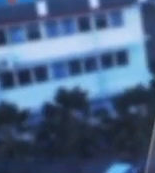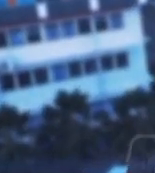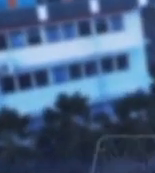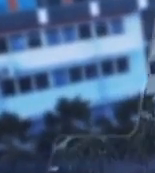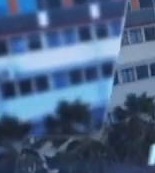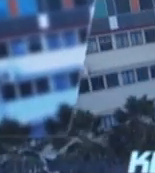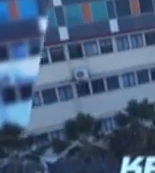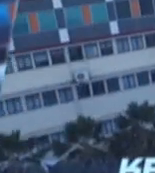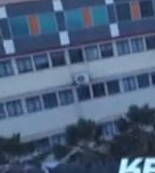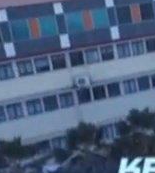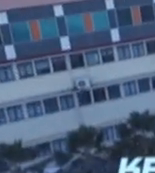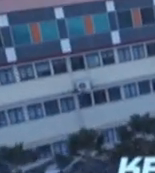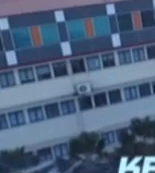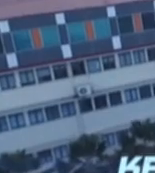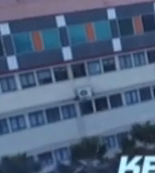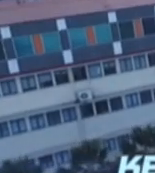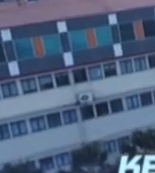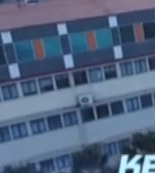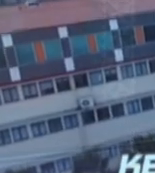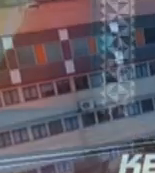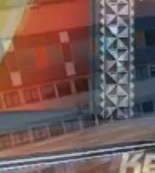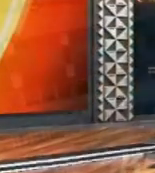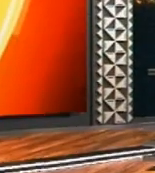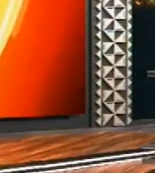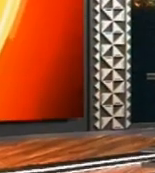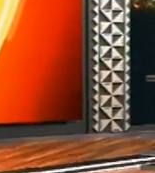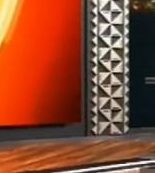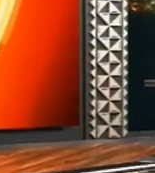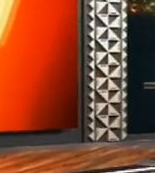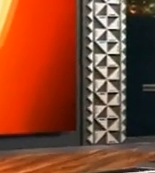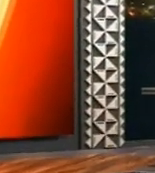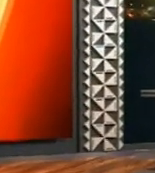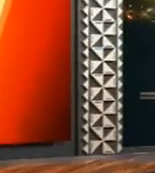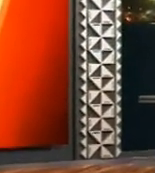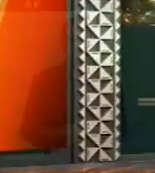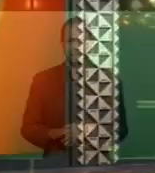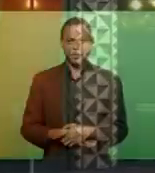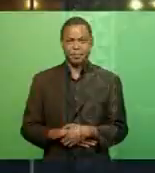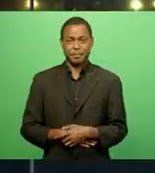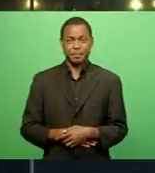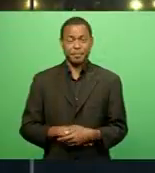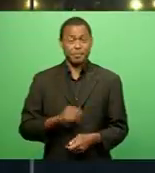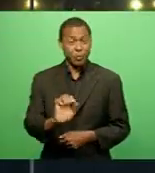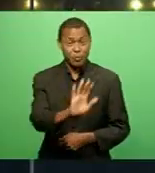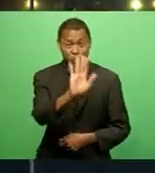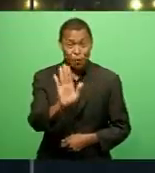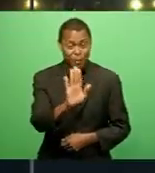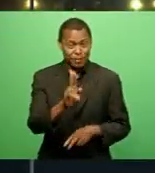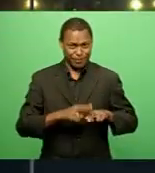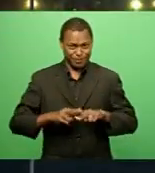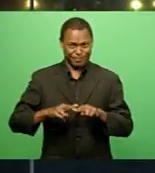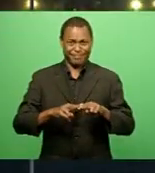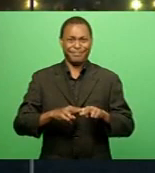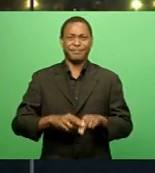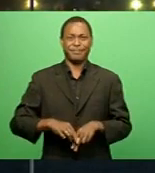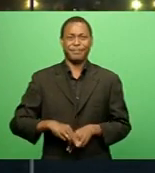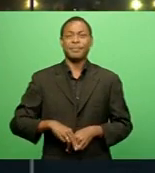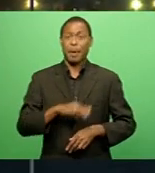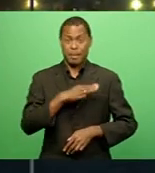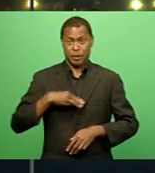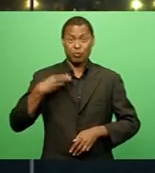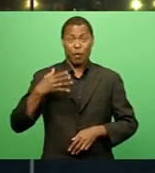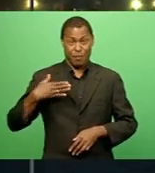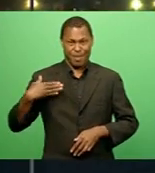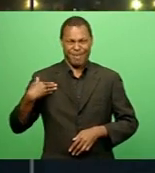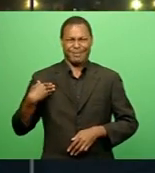From the studios of FBC Suva, Edwin Nunn. Kulabinaka, Fiji. The Ministry of Health is maintaining that